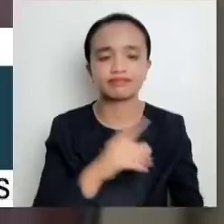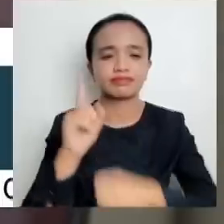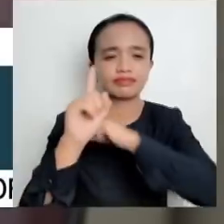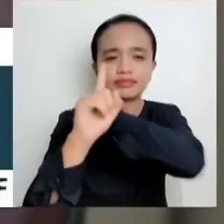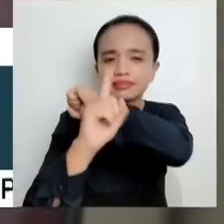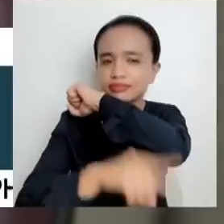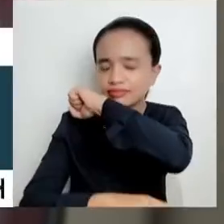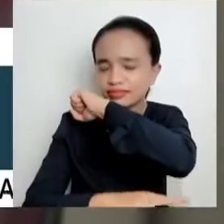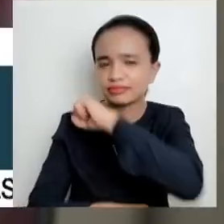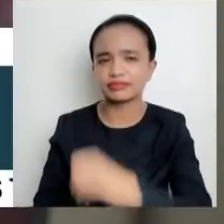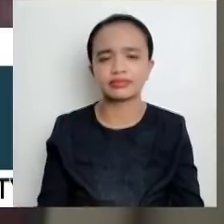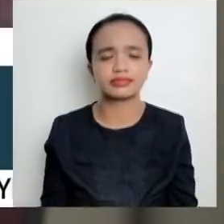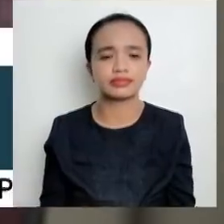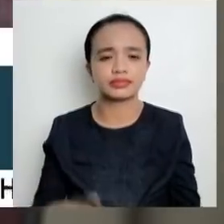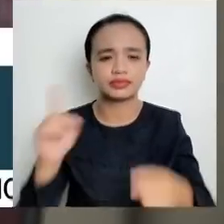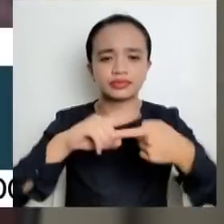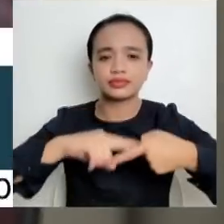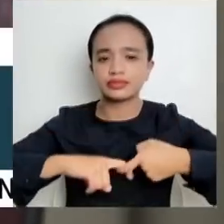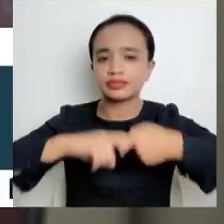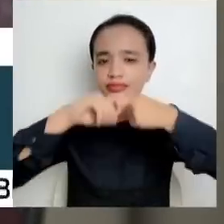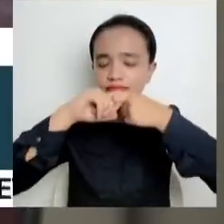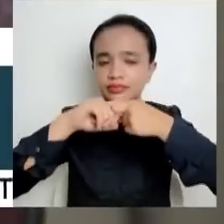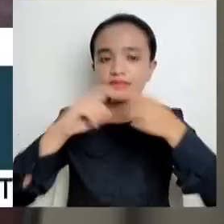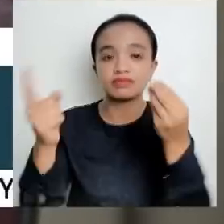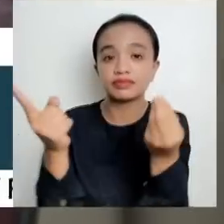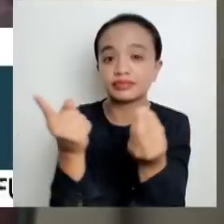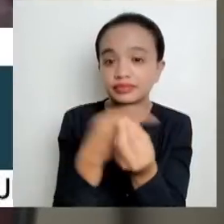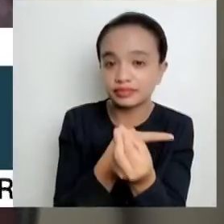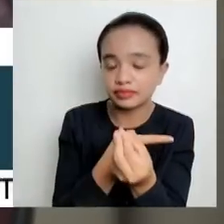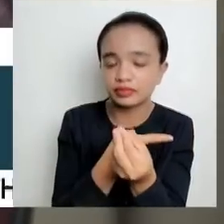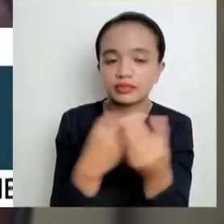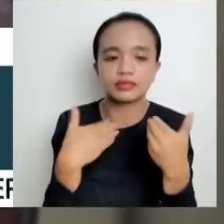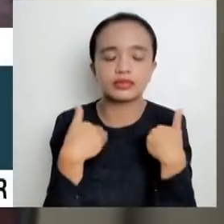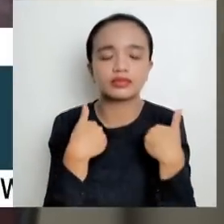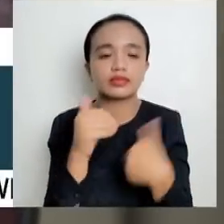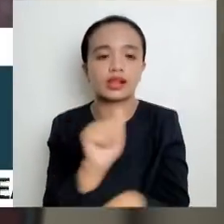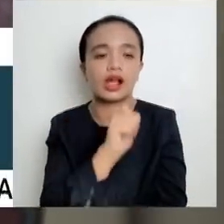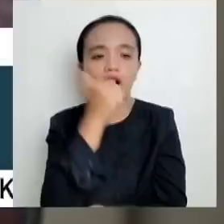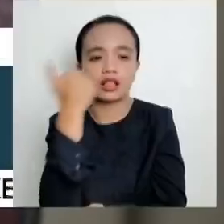from suspension is expulsion. And there is another